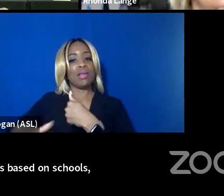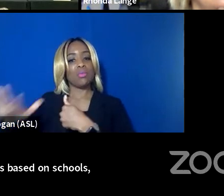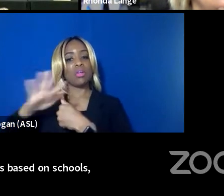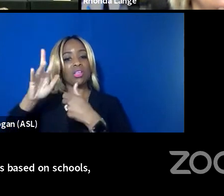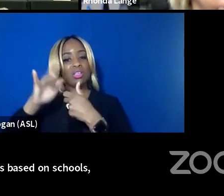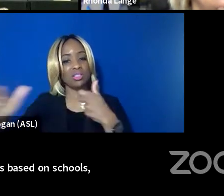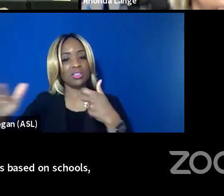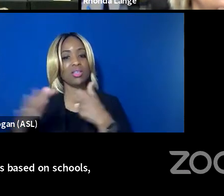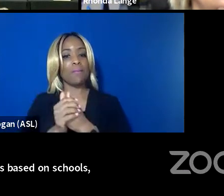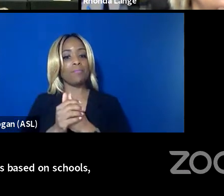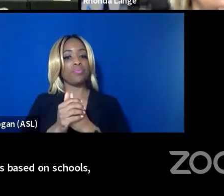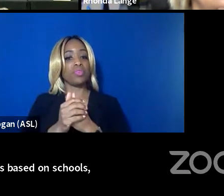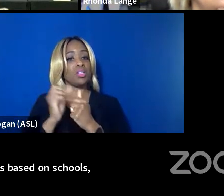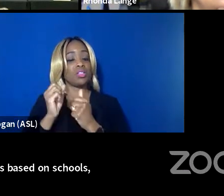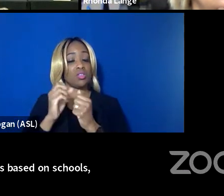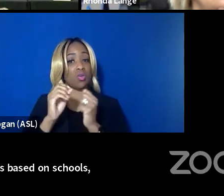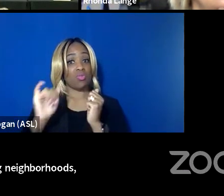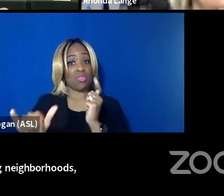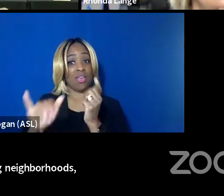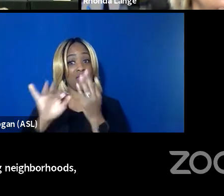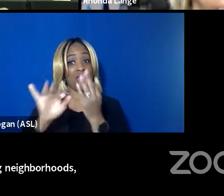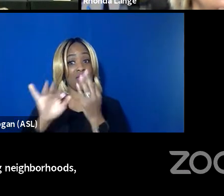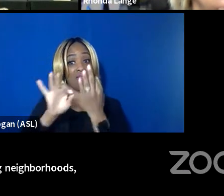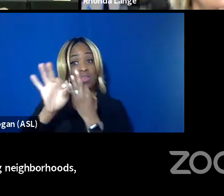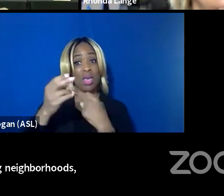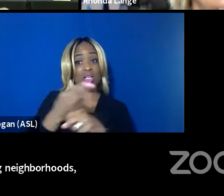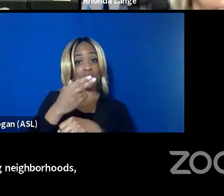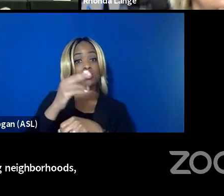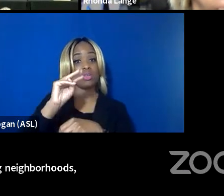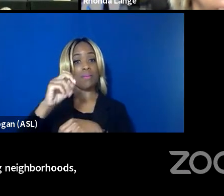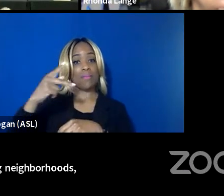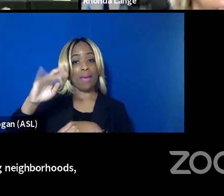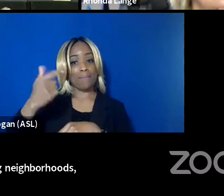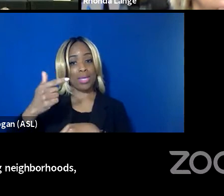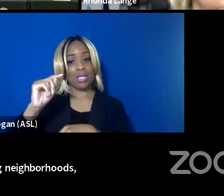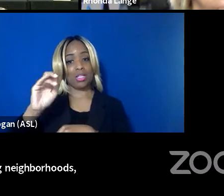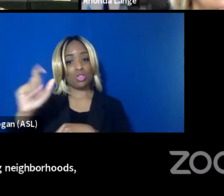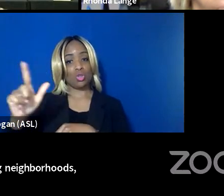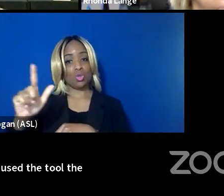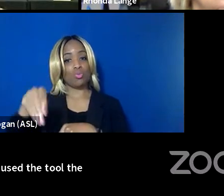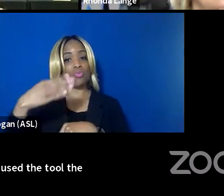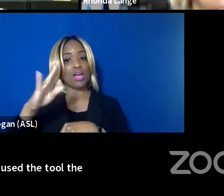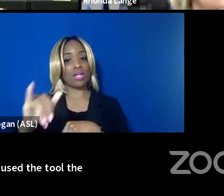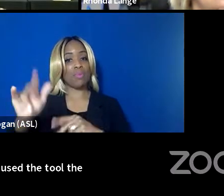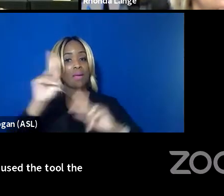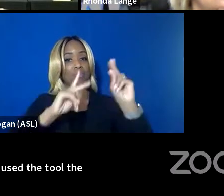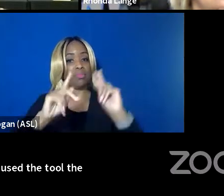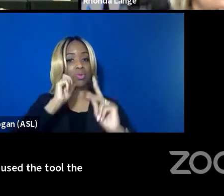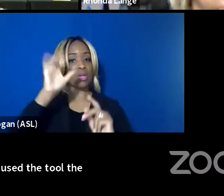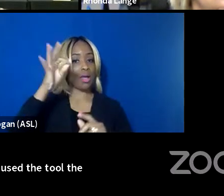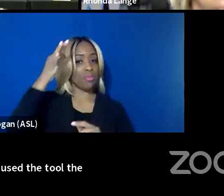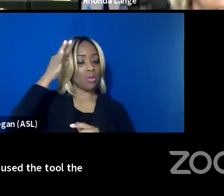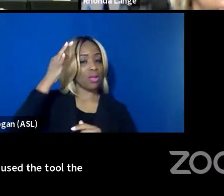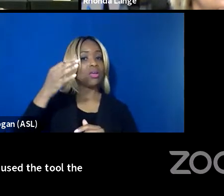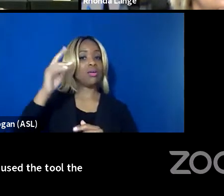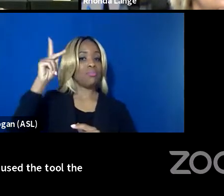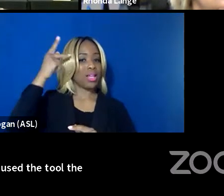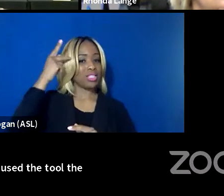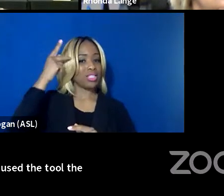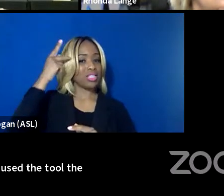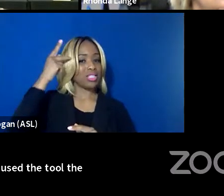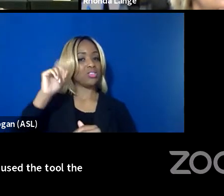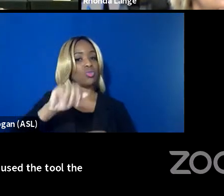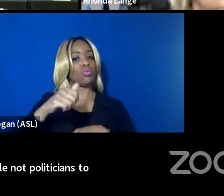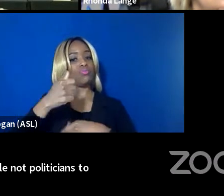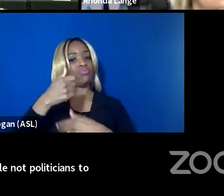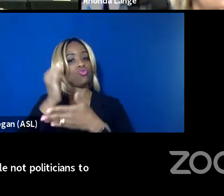cetera. With that input, we used the tool, the mapping tool provided by People Not Politicians, to create a map that represents the